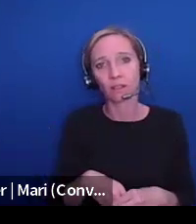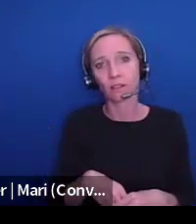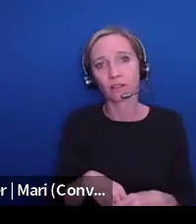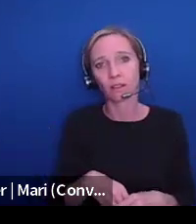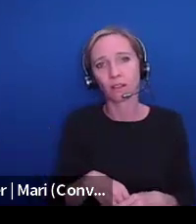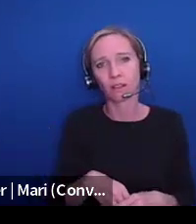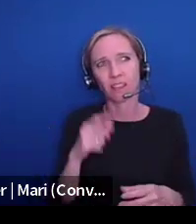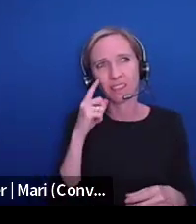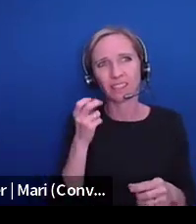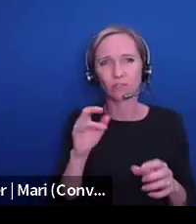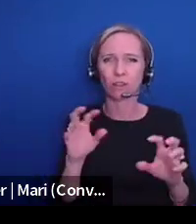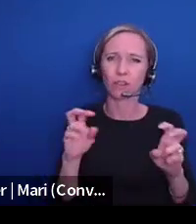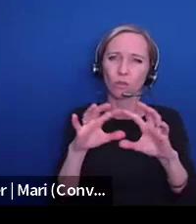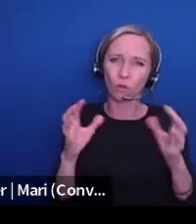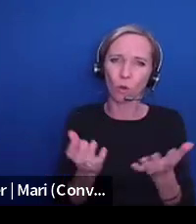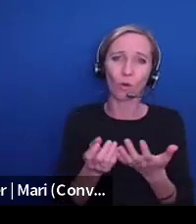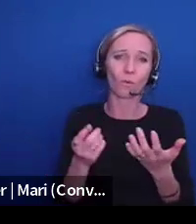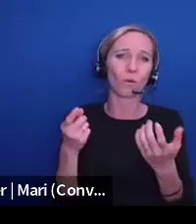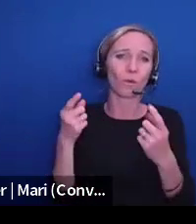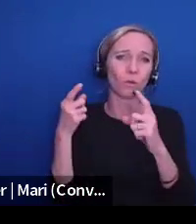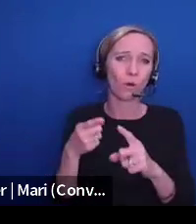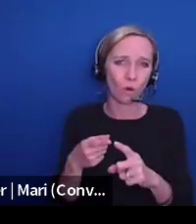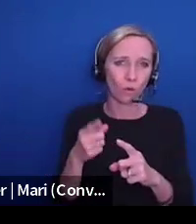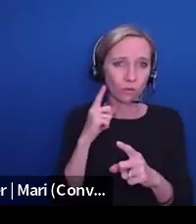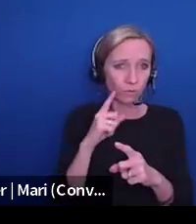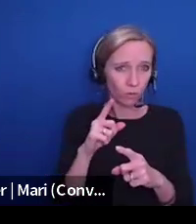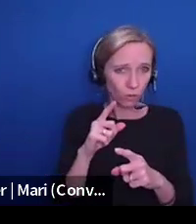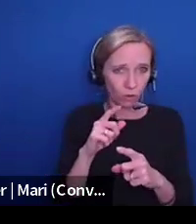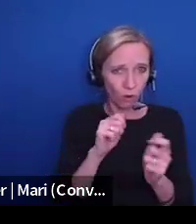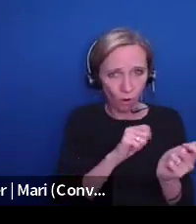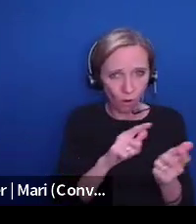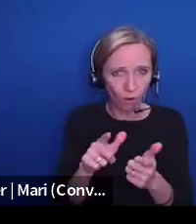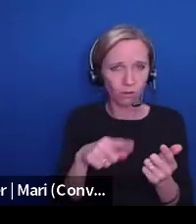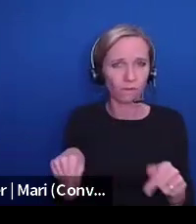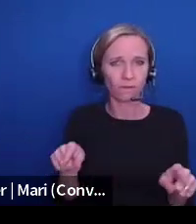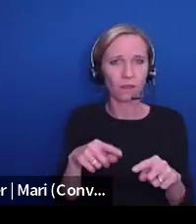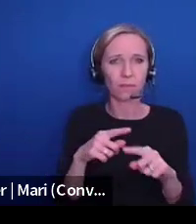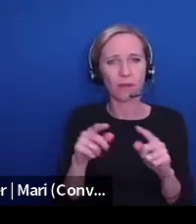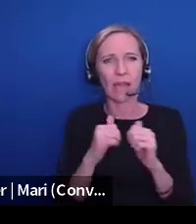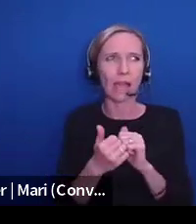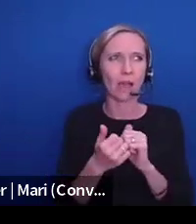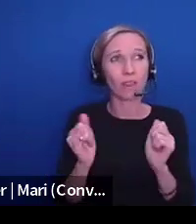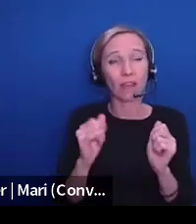think these are like global goals for all of them. It makes it, but like how that